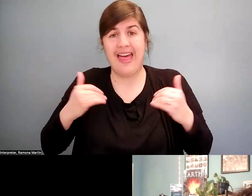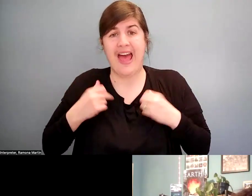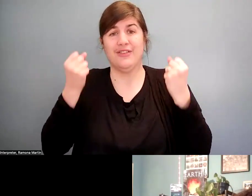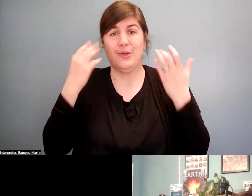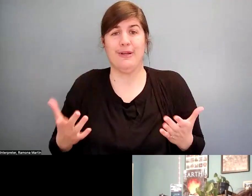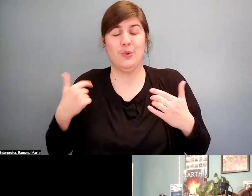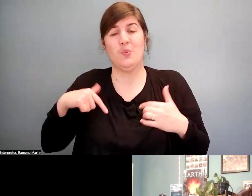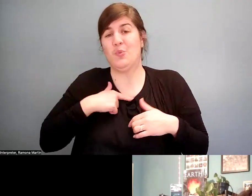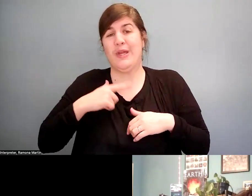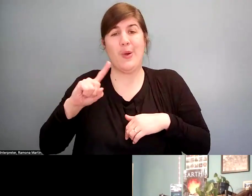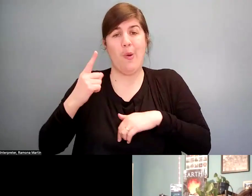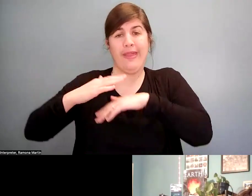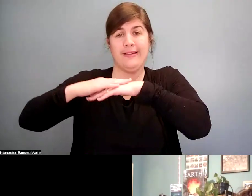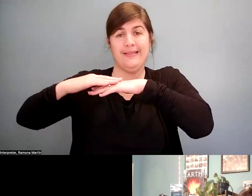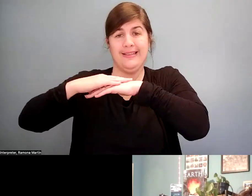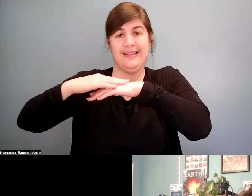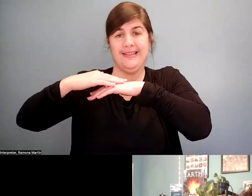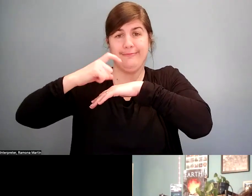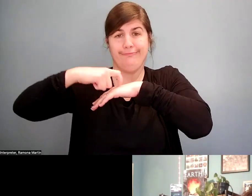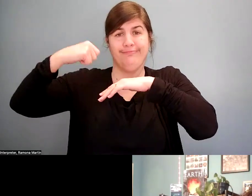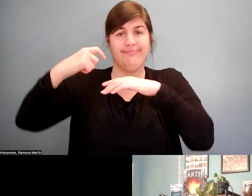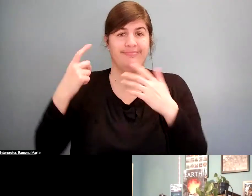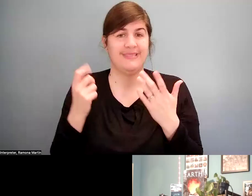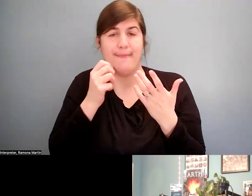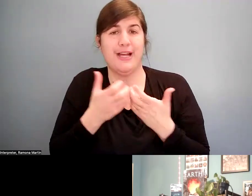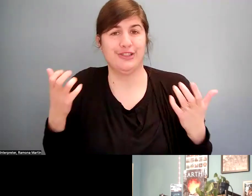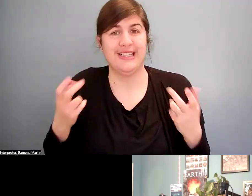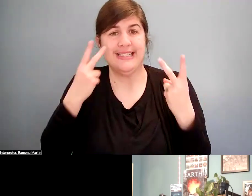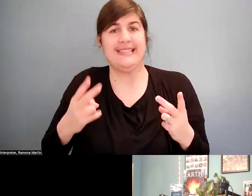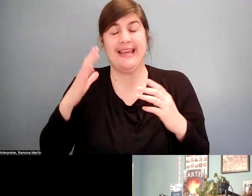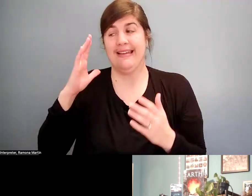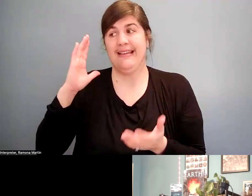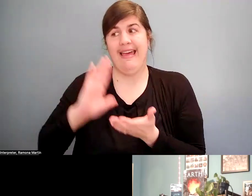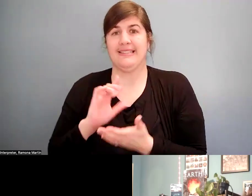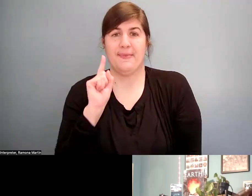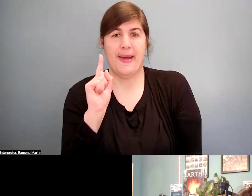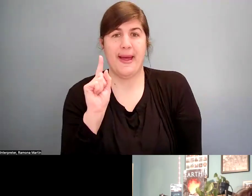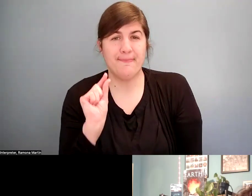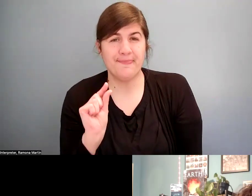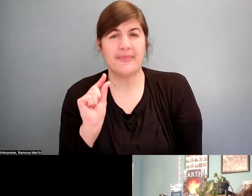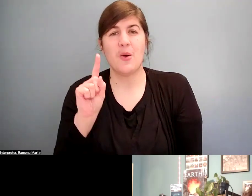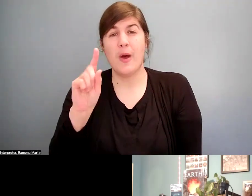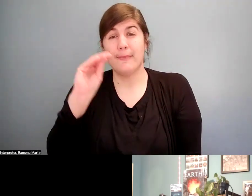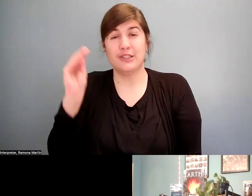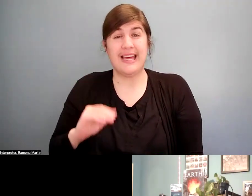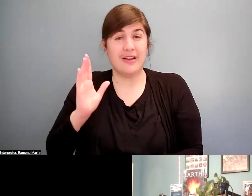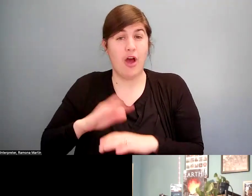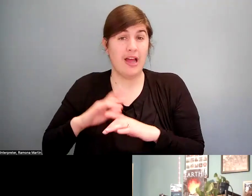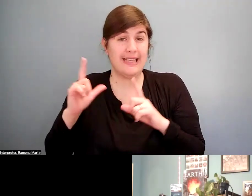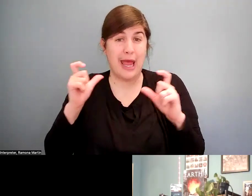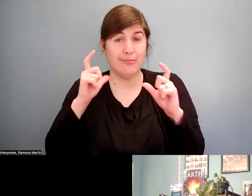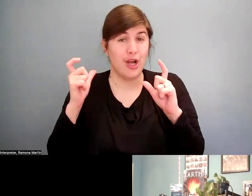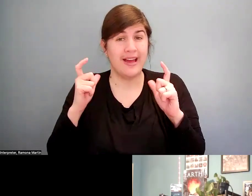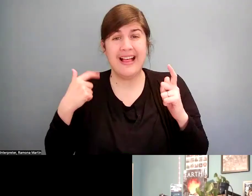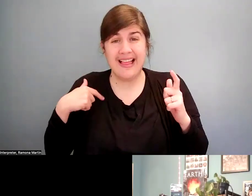absolutely. mapped a quarter of our seafloor. We've seen less than a tiny fraction of 1% on camera. Let's look in